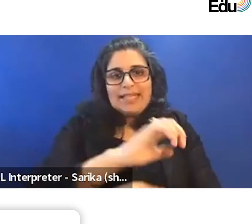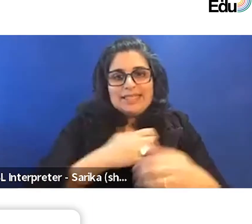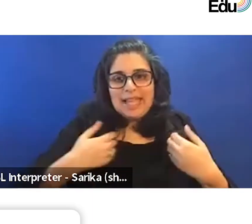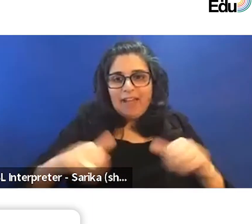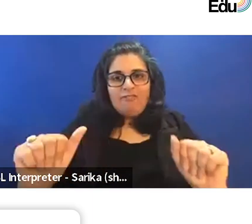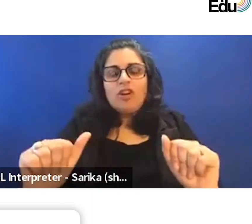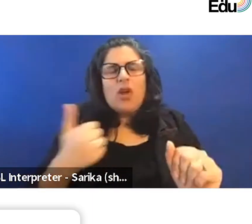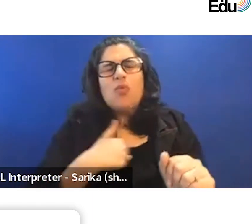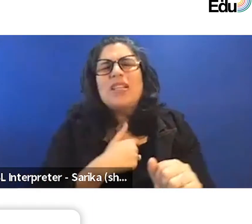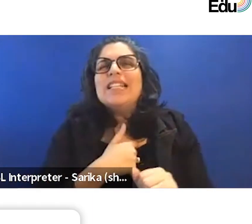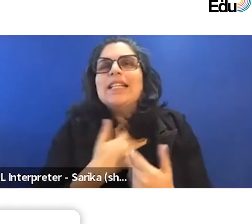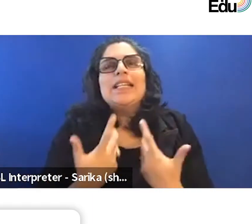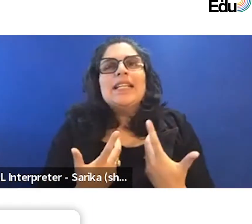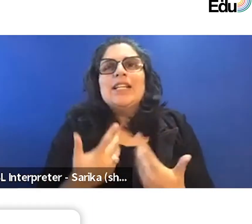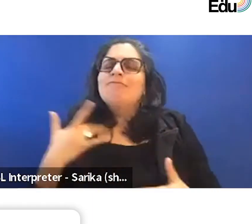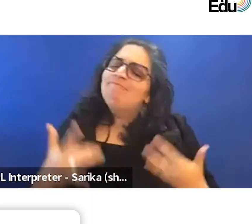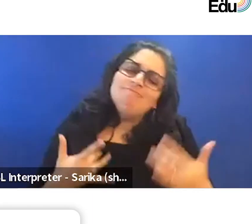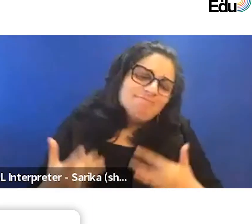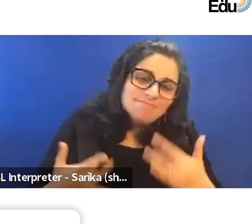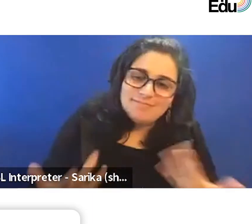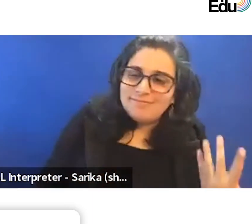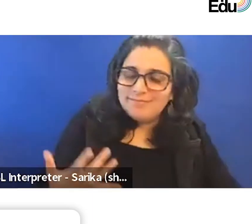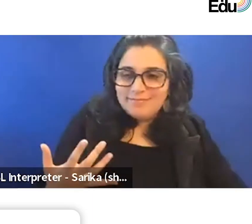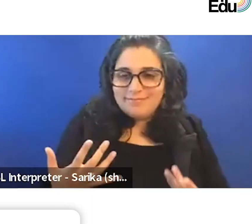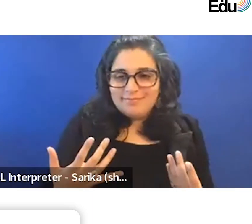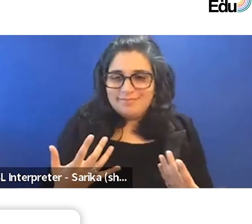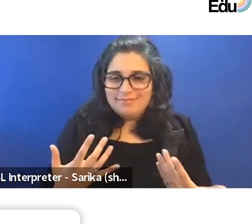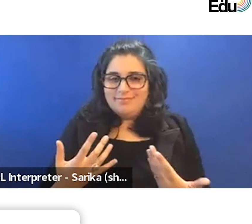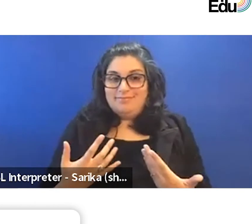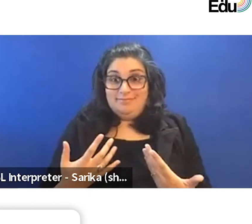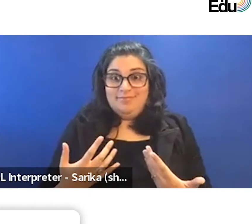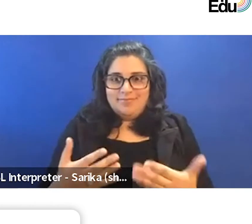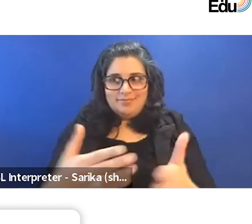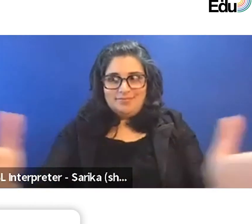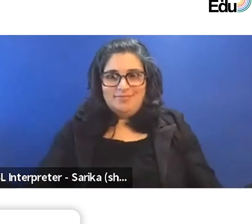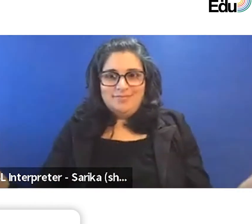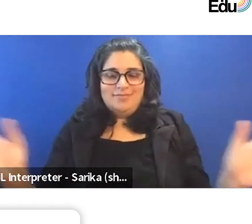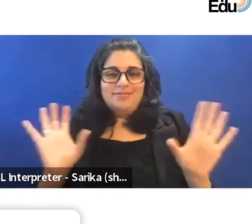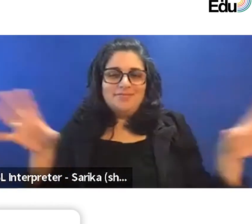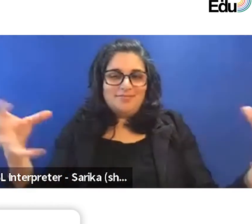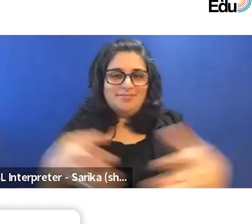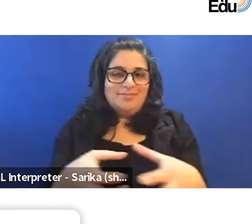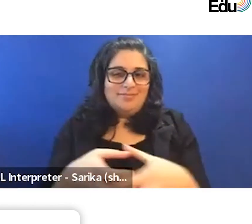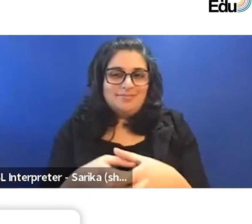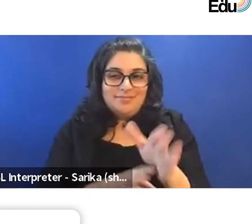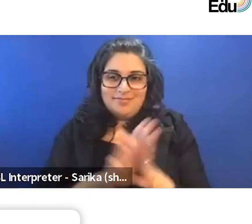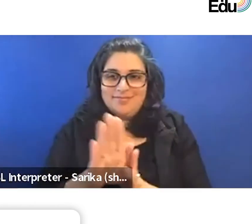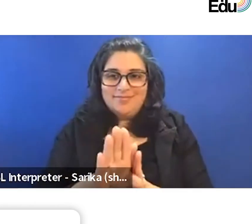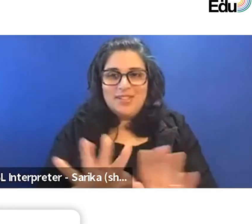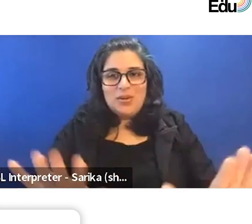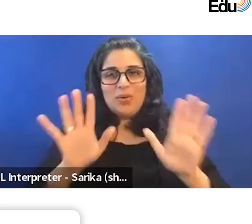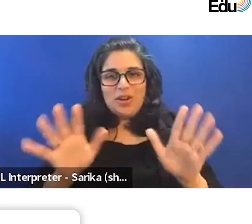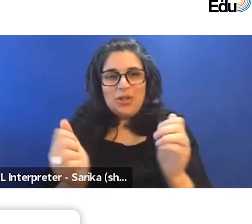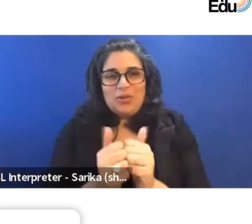and we really are excited to broaden the sort of coalition as we continue to build. So it was wonderful to be with you all